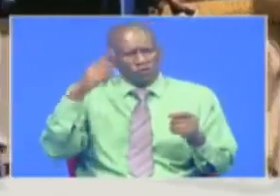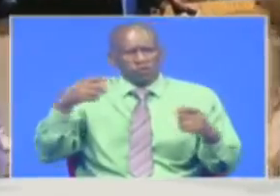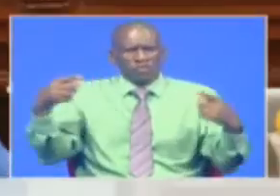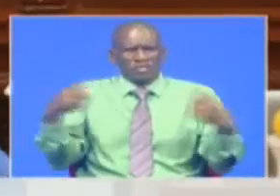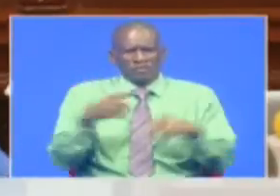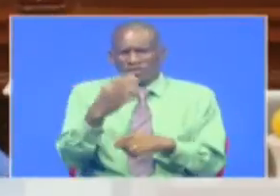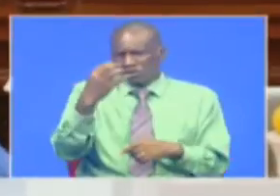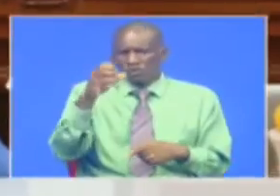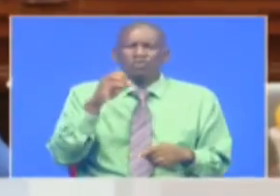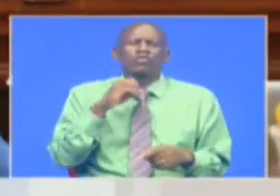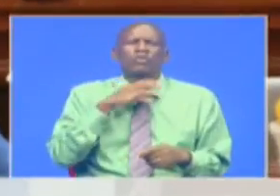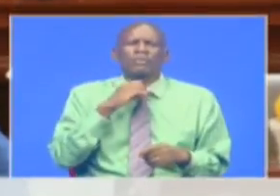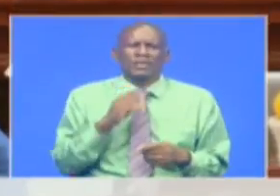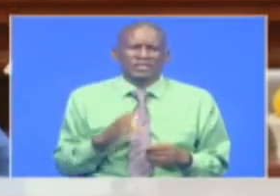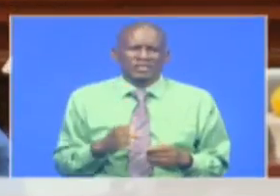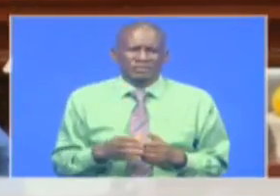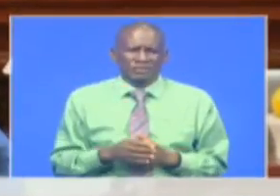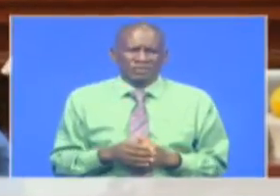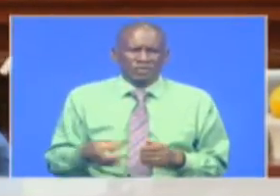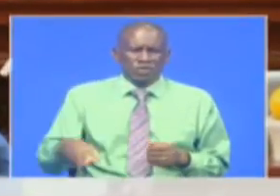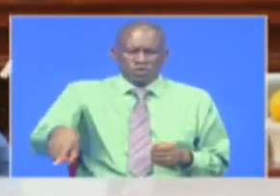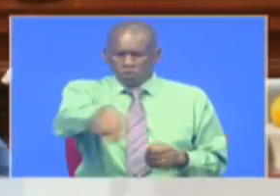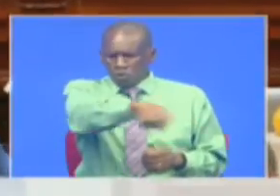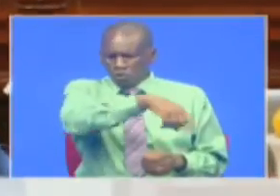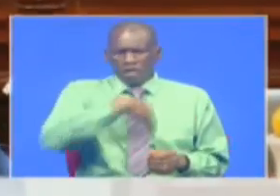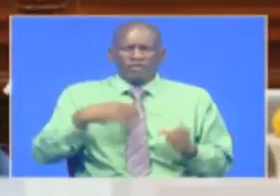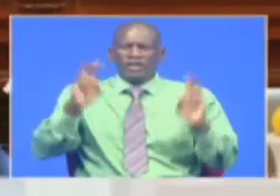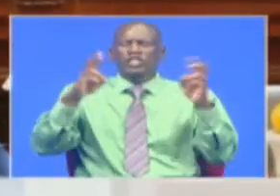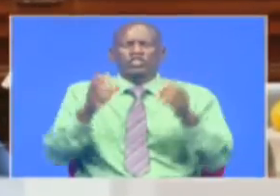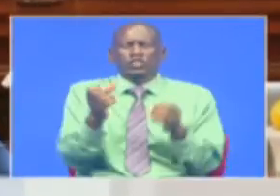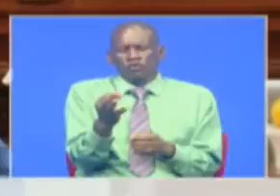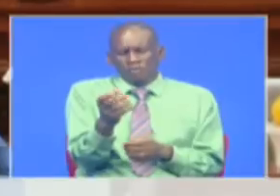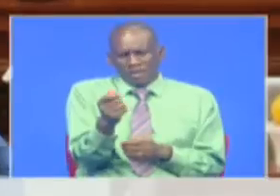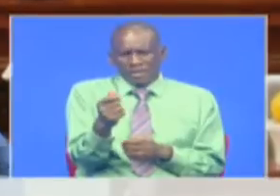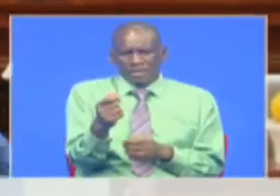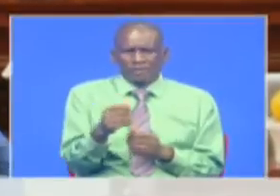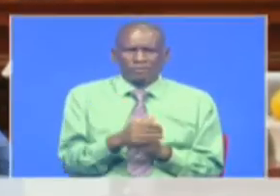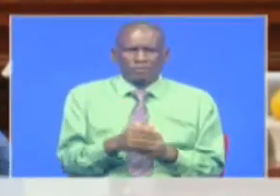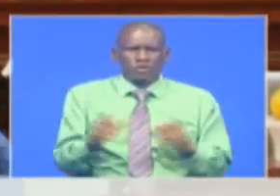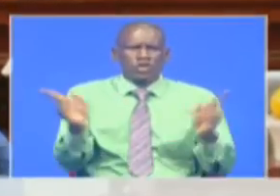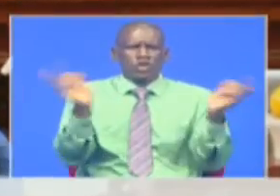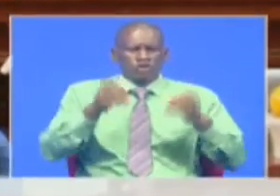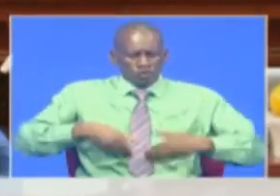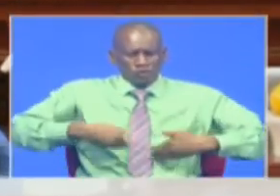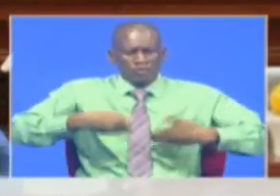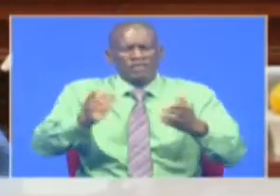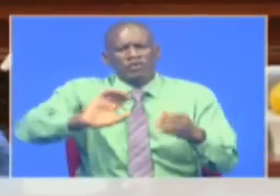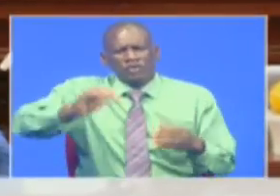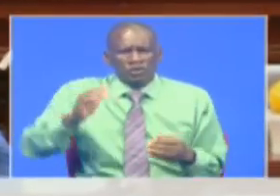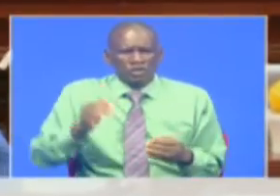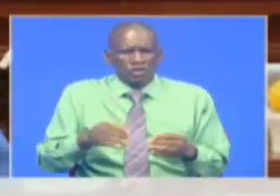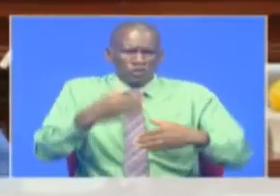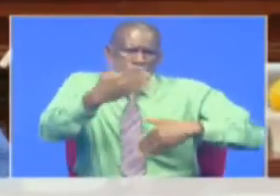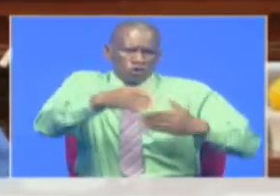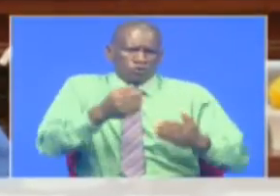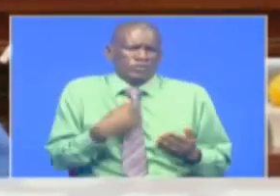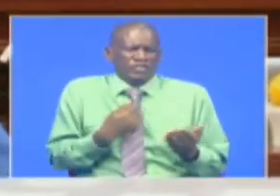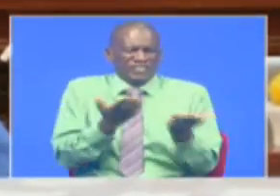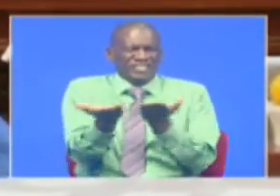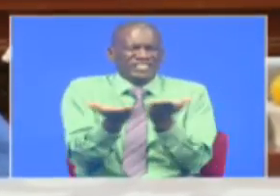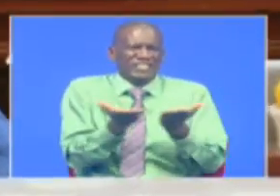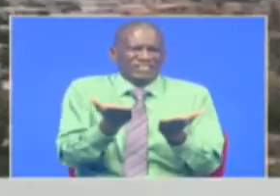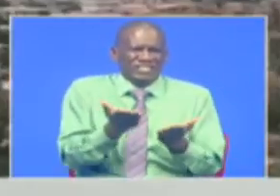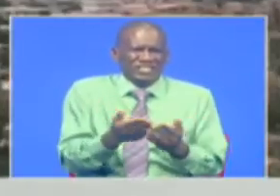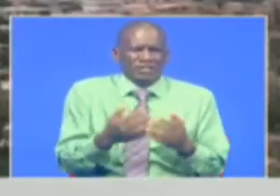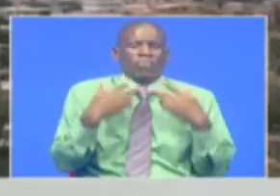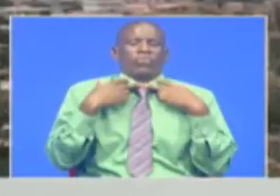grievances. Because we have an issue of money not being released to the county. We are almost having services